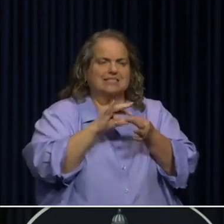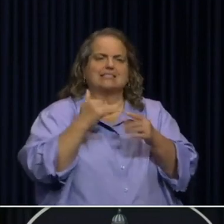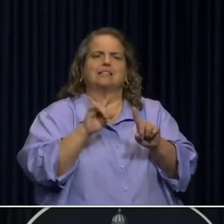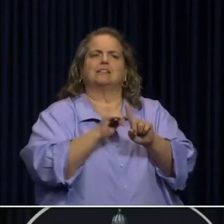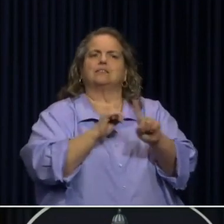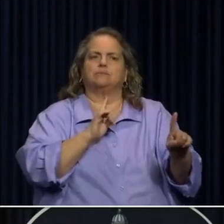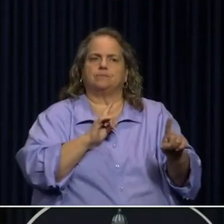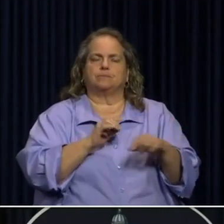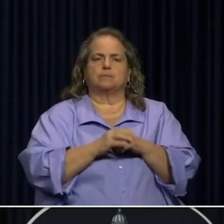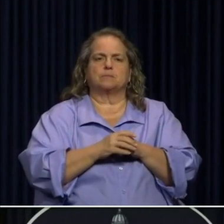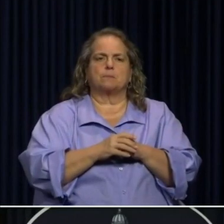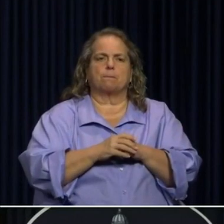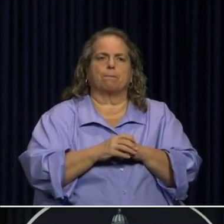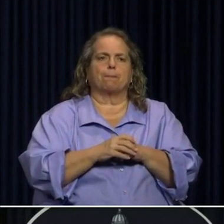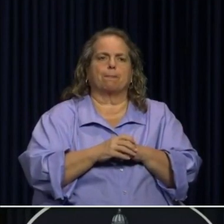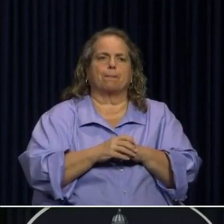of.